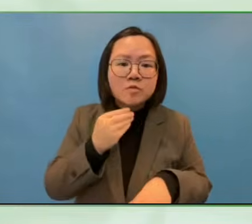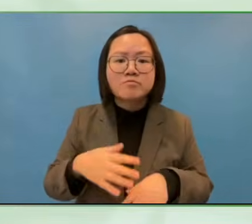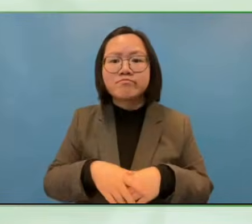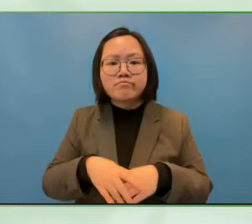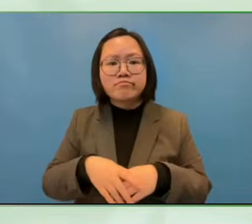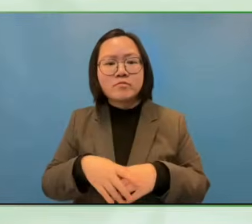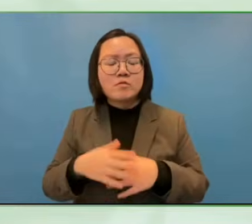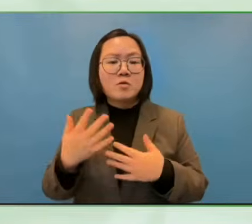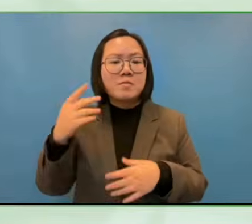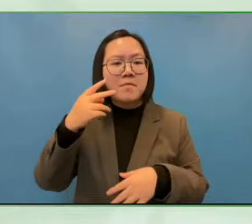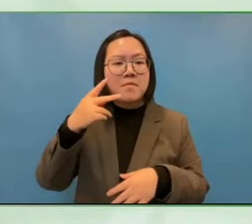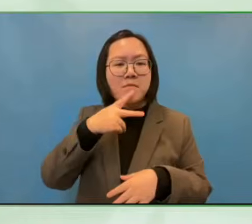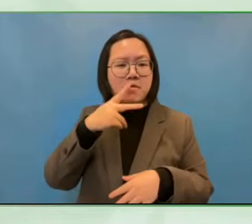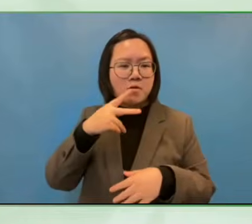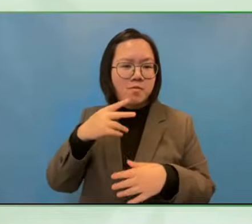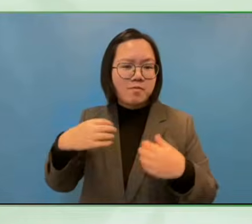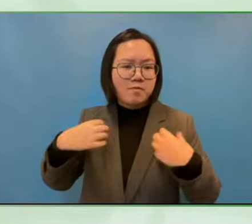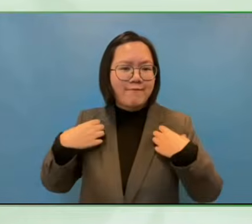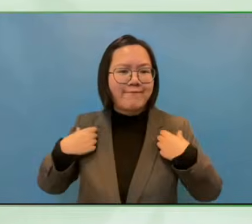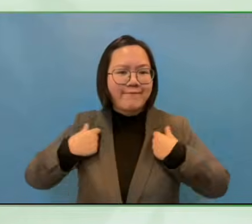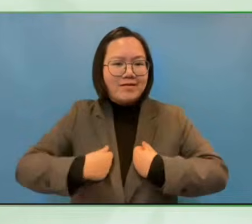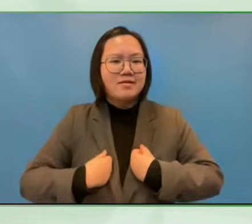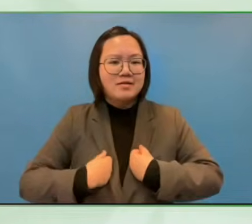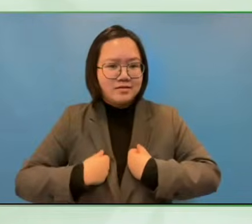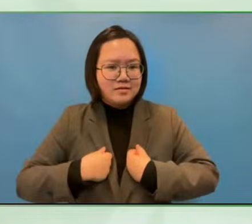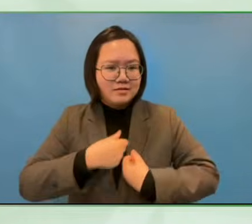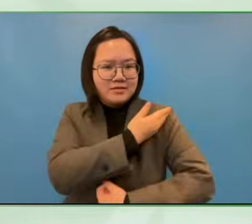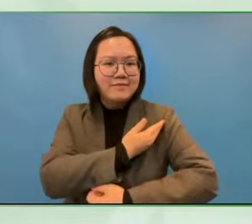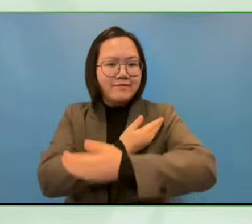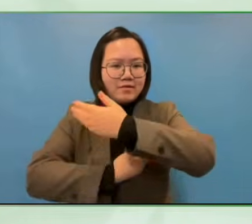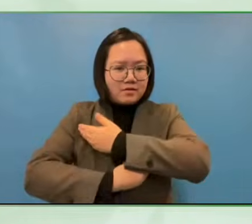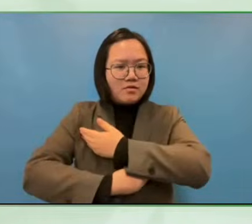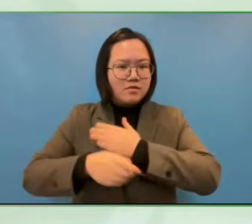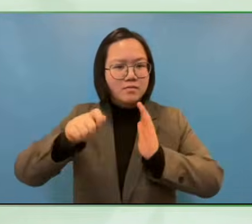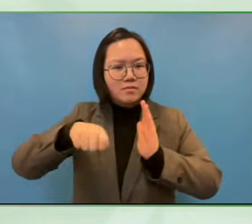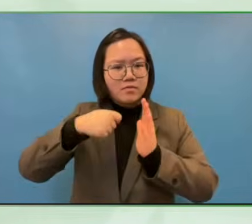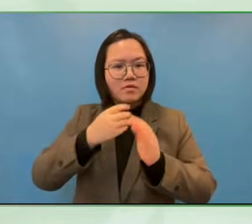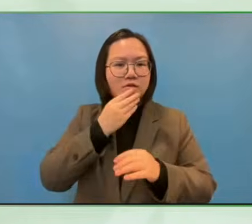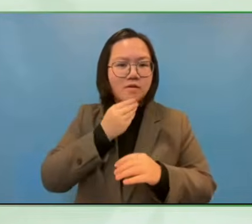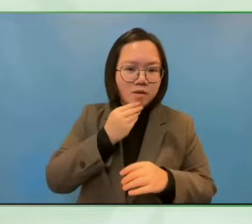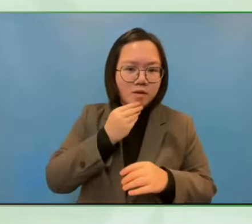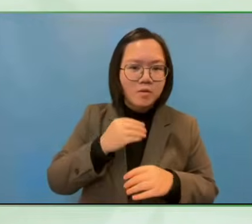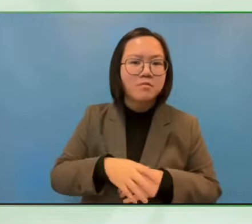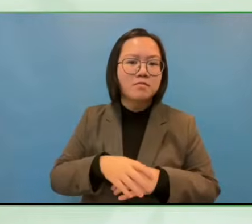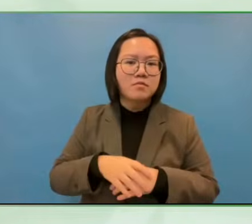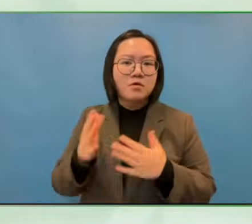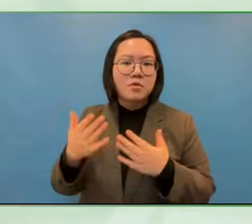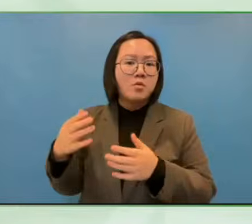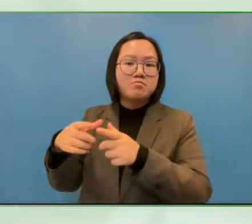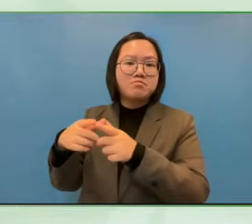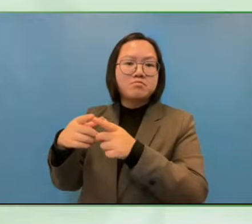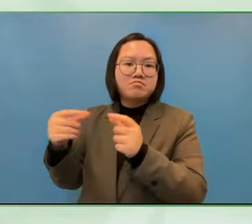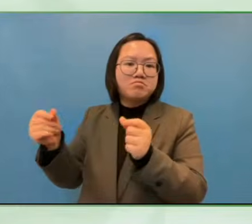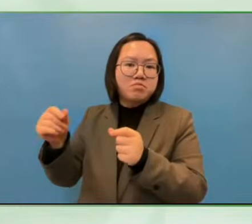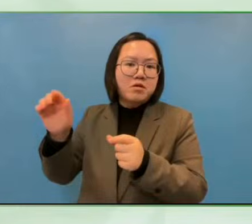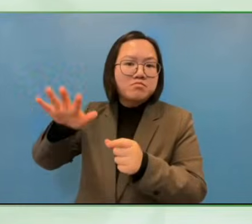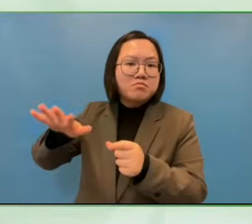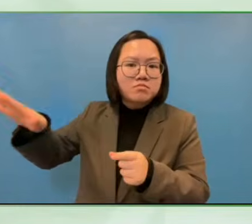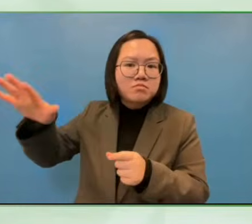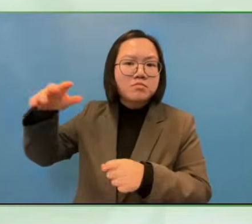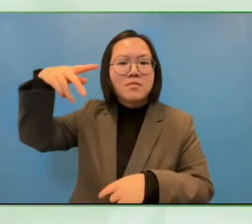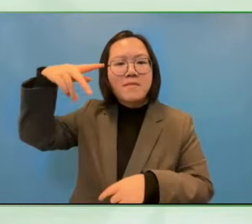it's farmers with disabilities in Indonesia, whether it's flooding in Valencia, whether it's the mobile classrooms